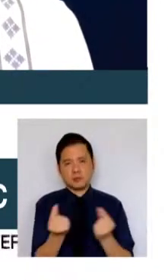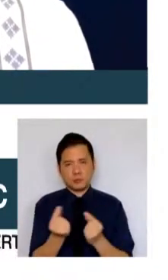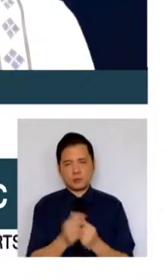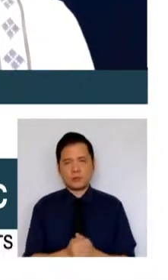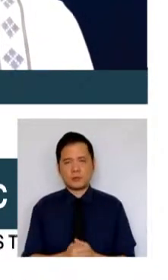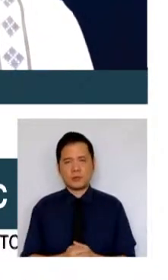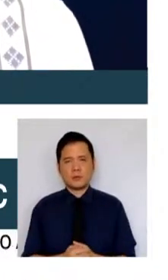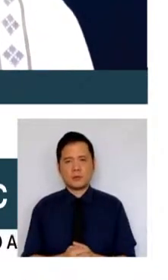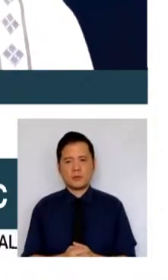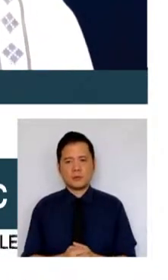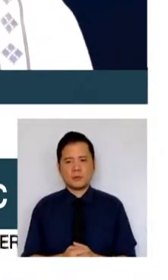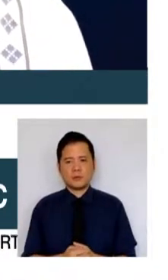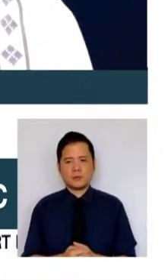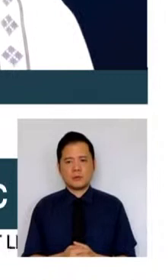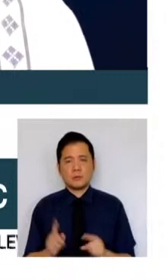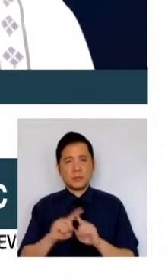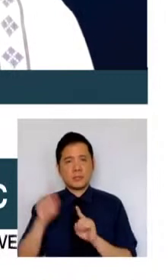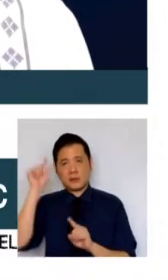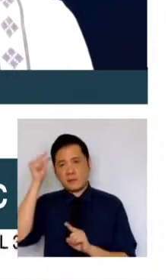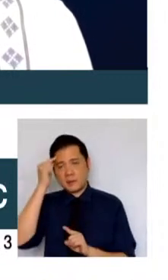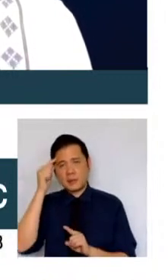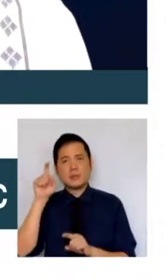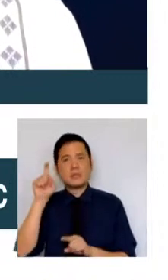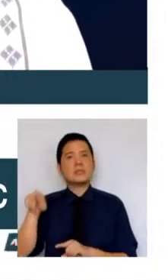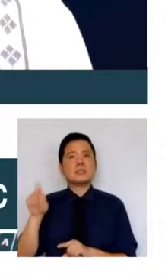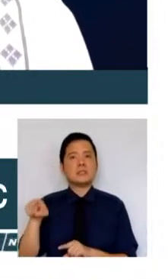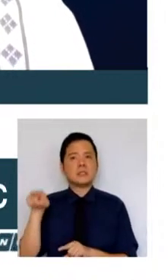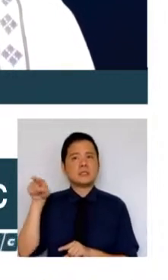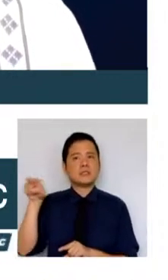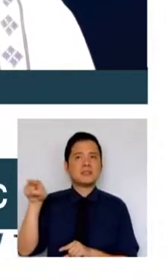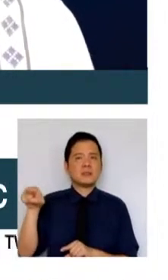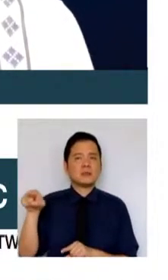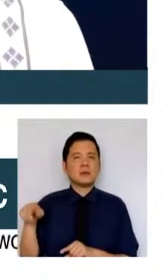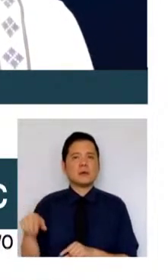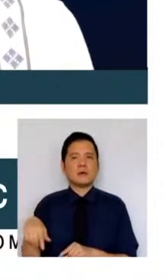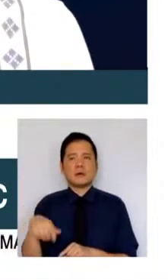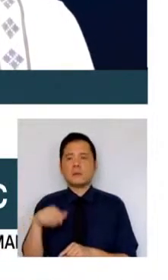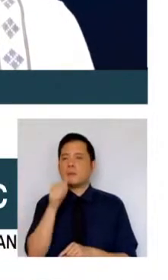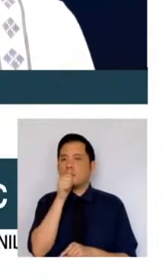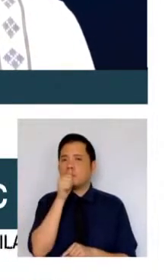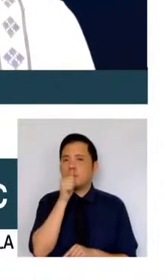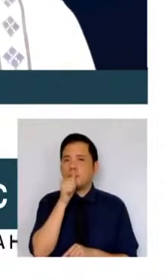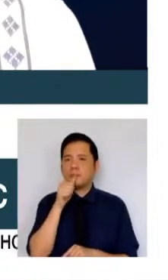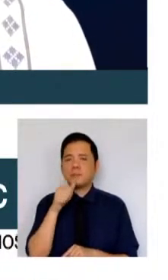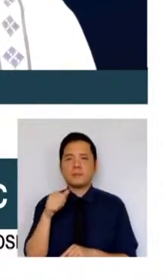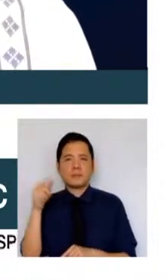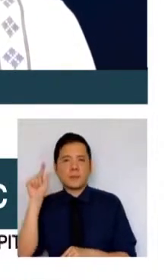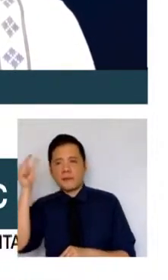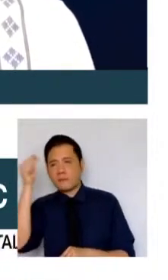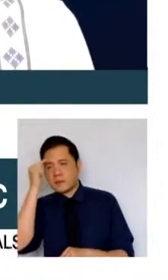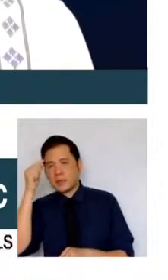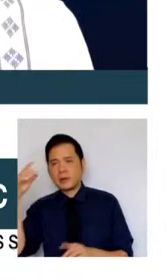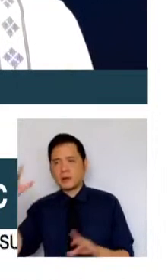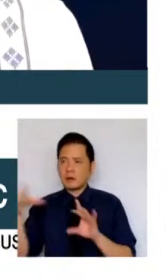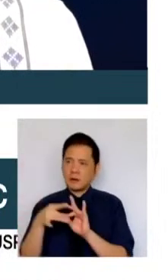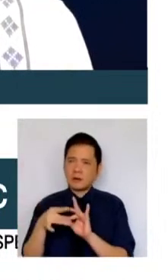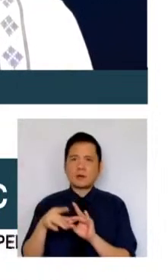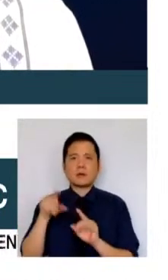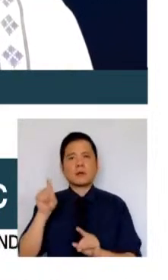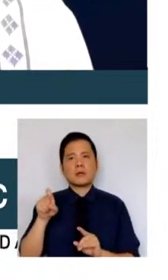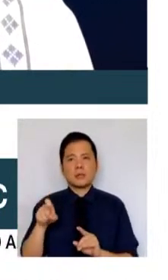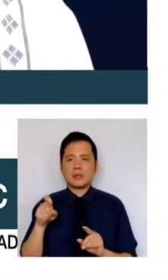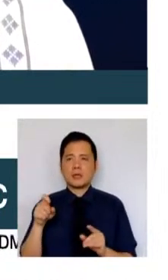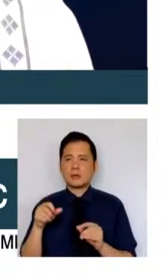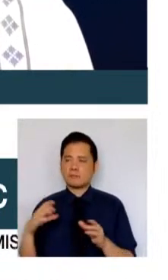coming from the government, really institutionalizing this kind of public-private partnership to be geared towards the recovery